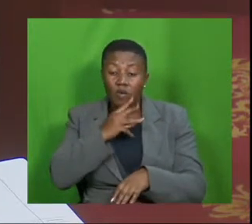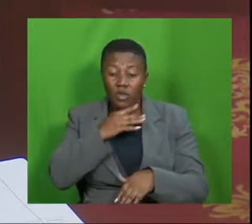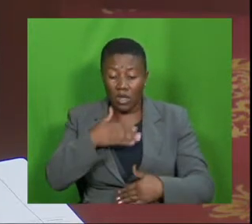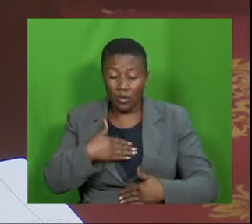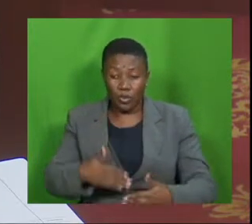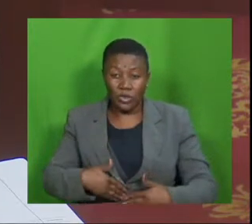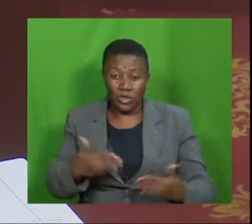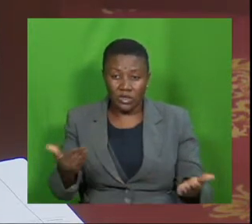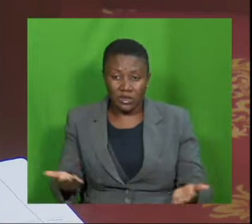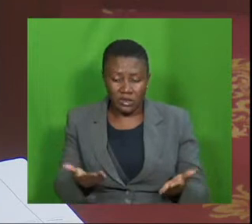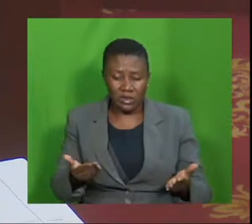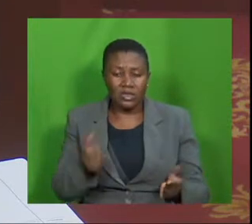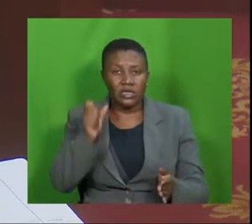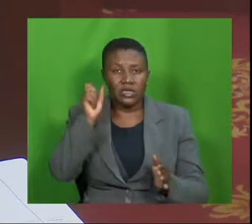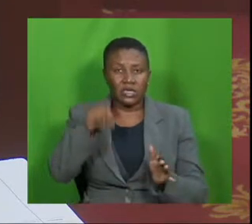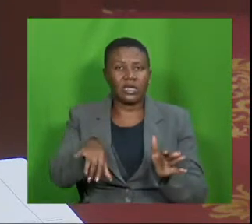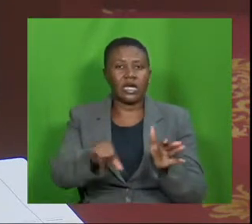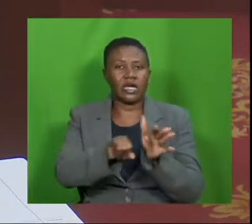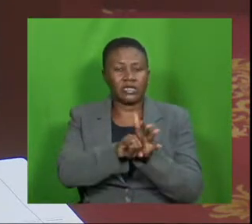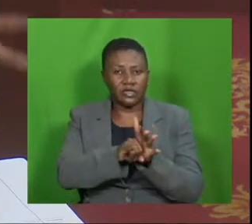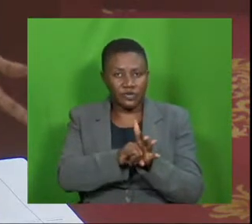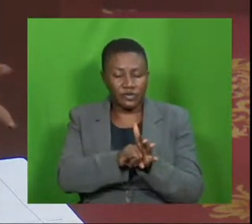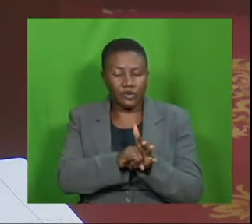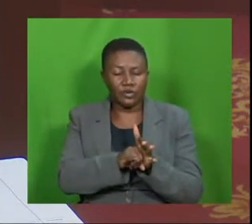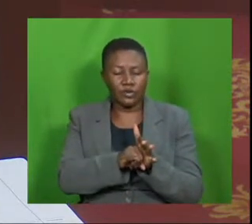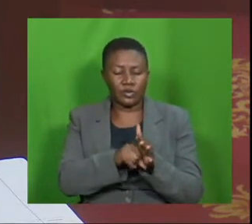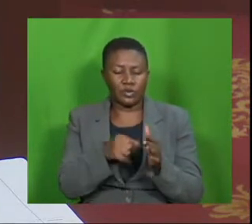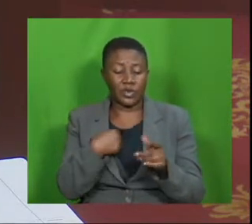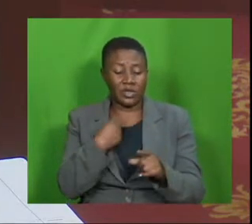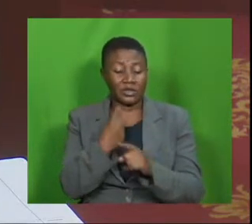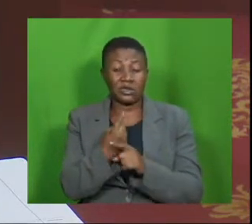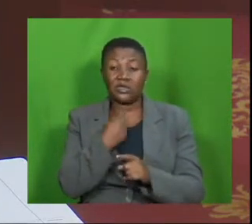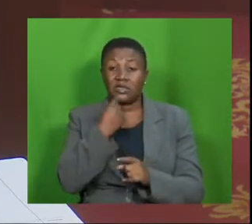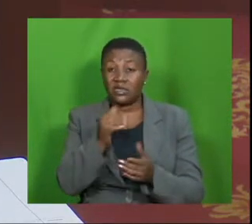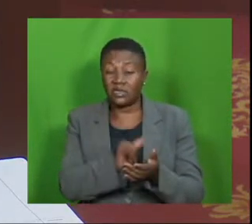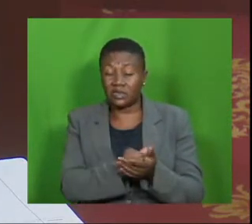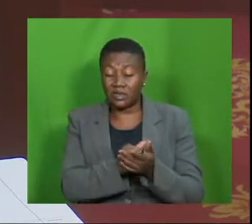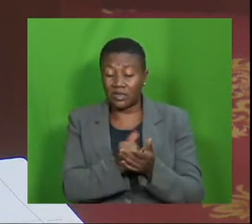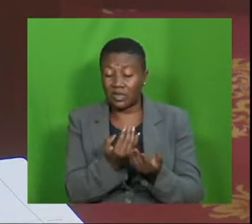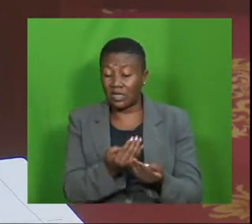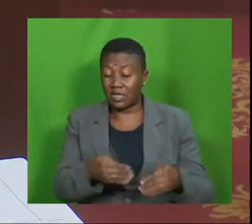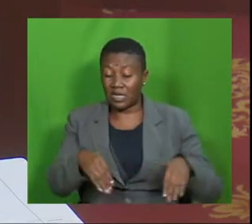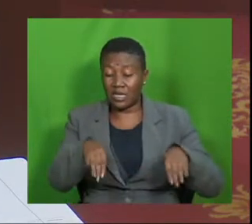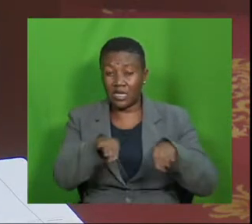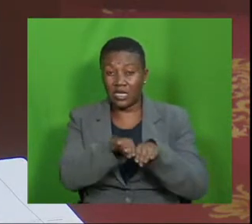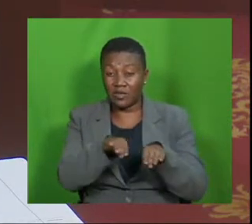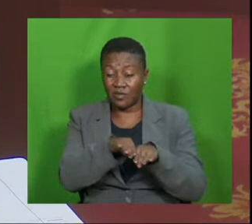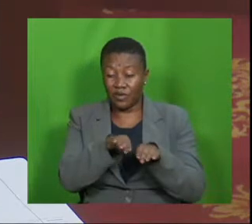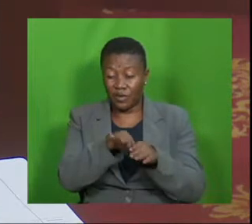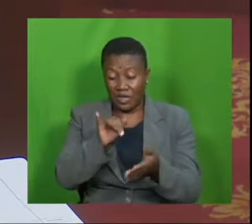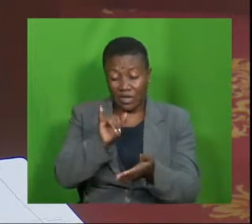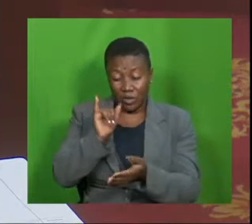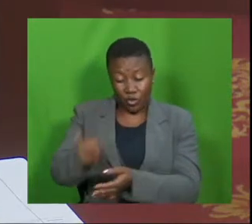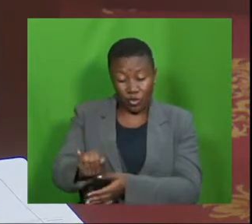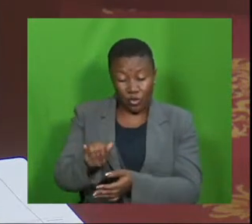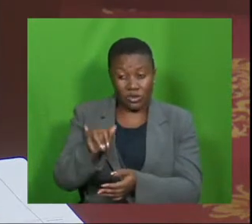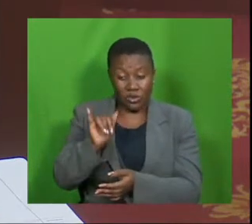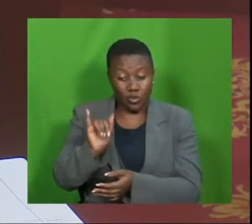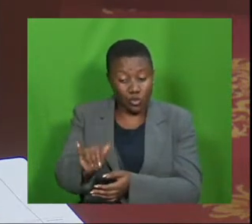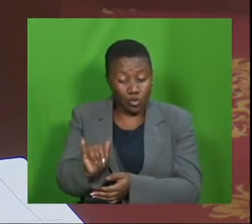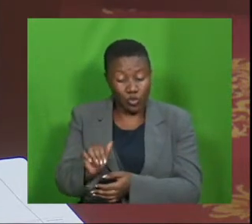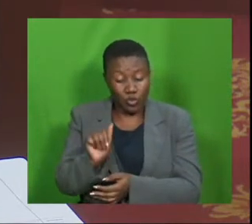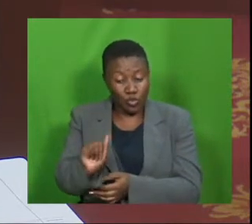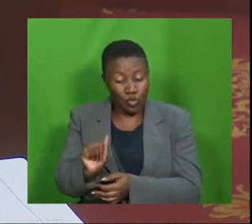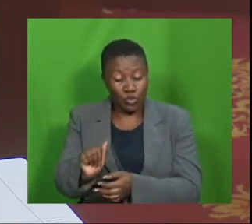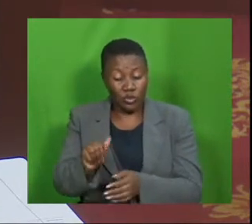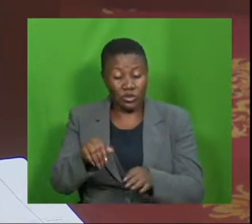is able to be identified. And I just mentioned that even those vessels who are so much